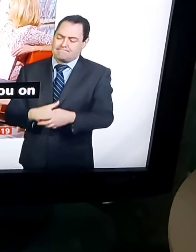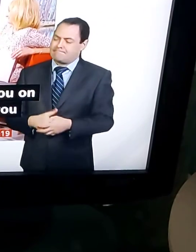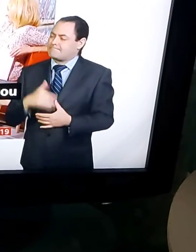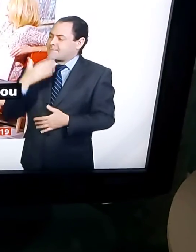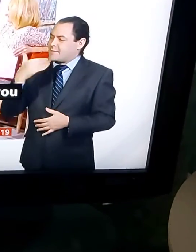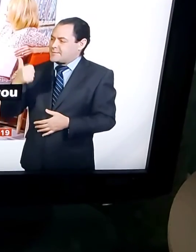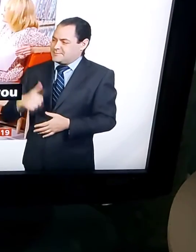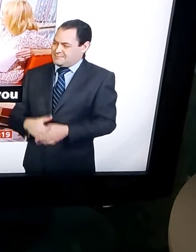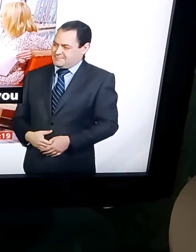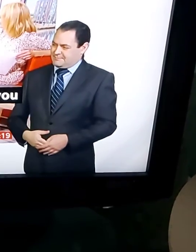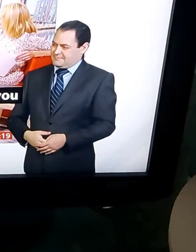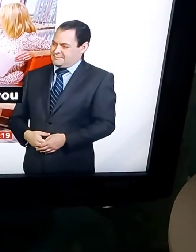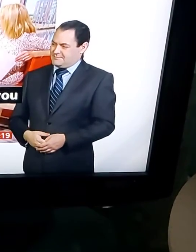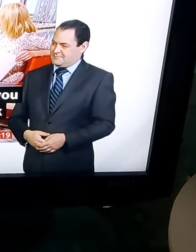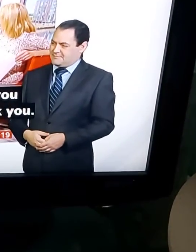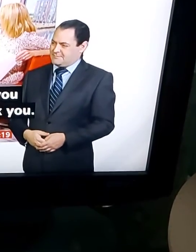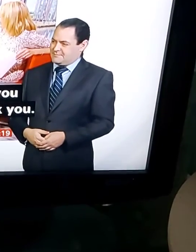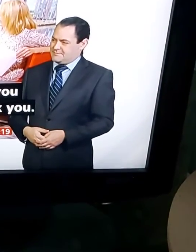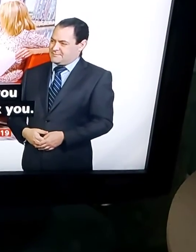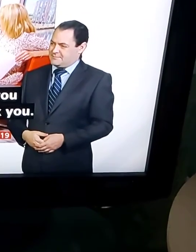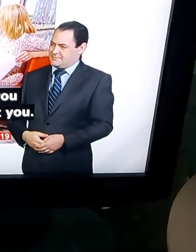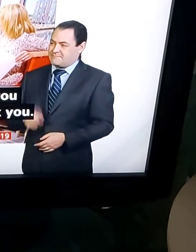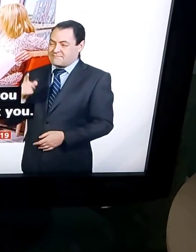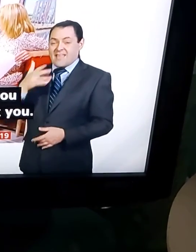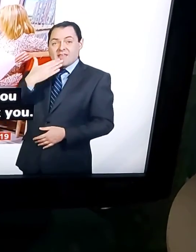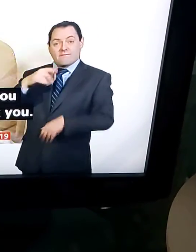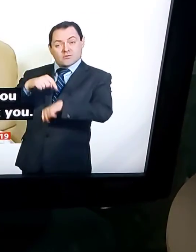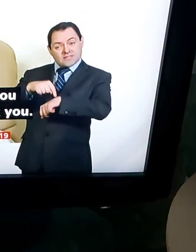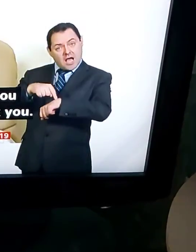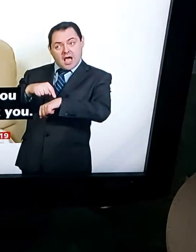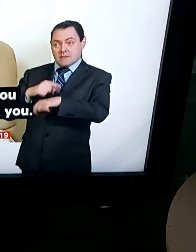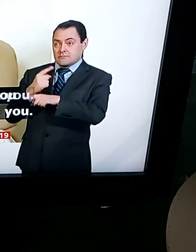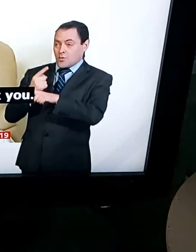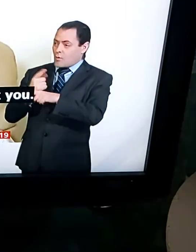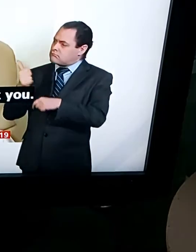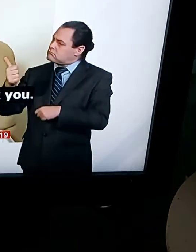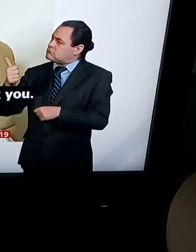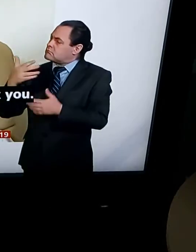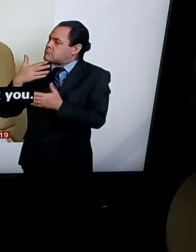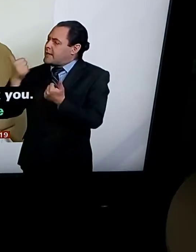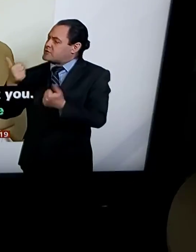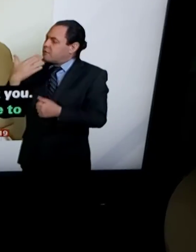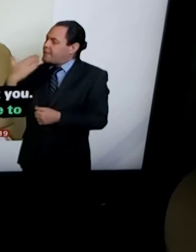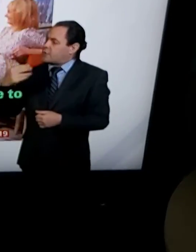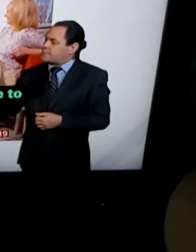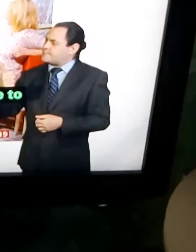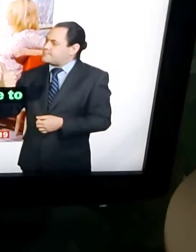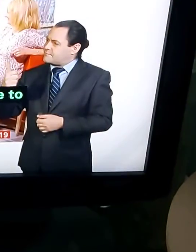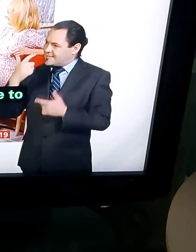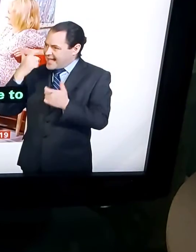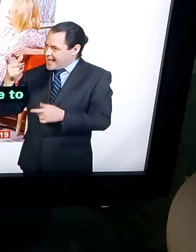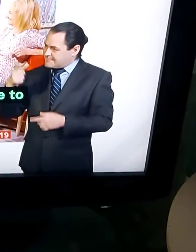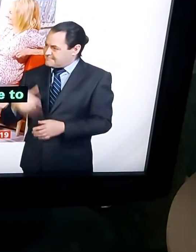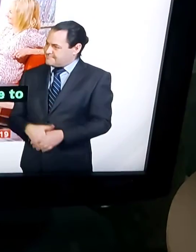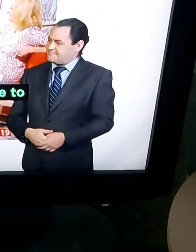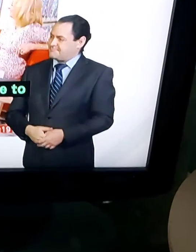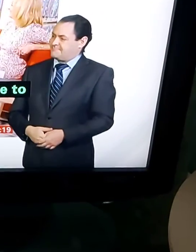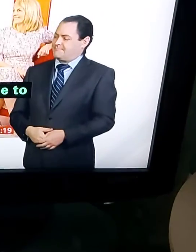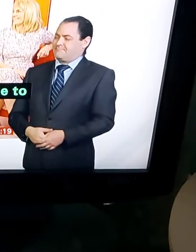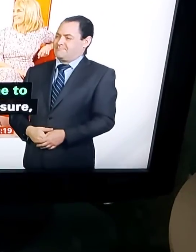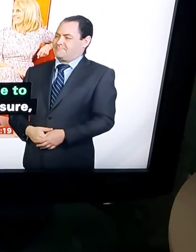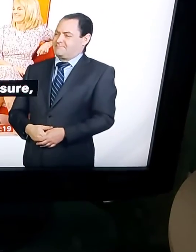you. Thank you for taking the time to speak to me. It's been a pleasure, Bill. You take care of yourself.